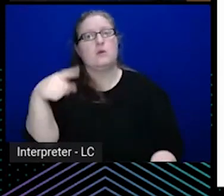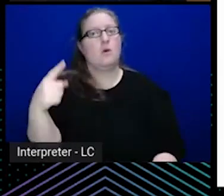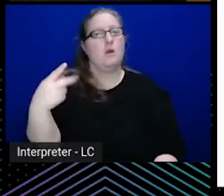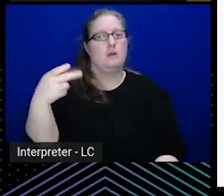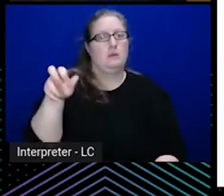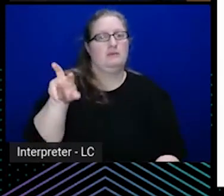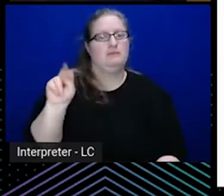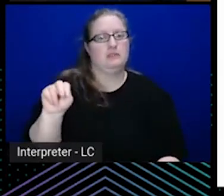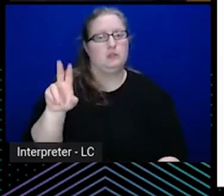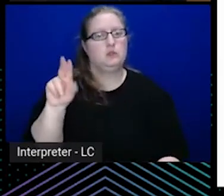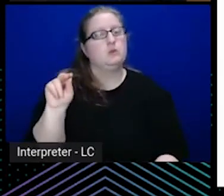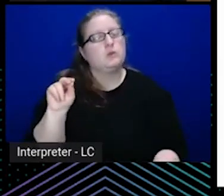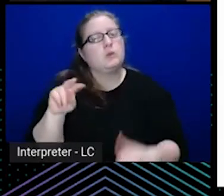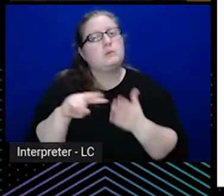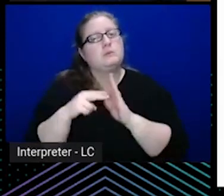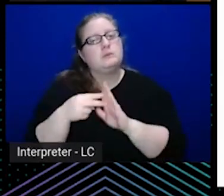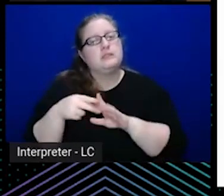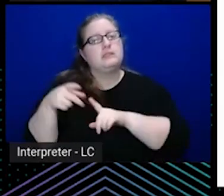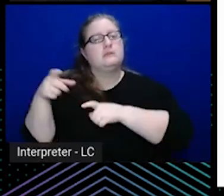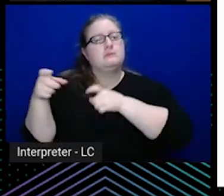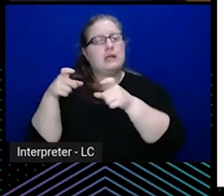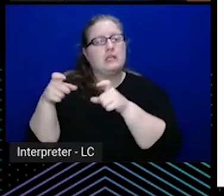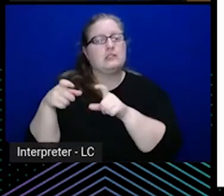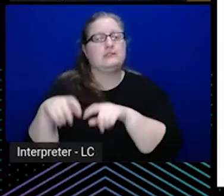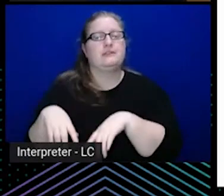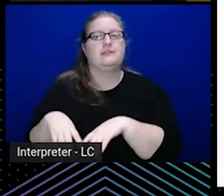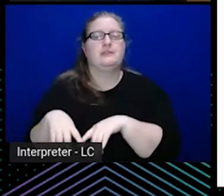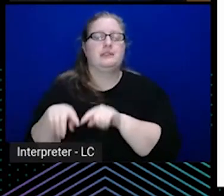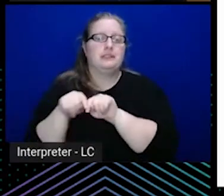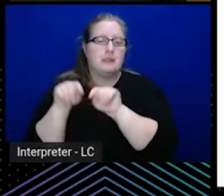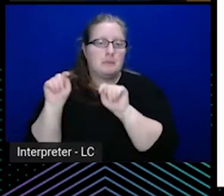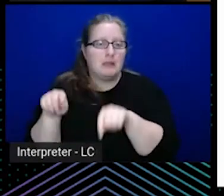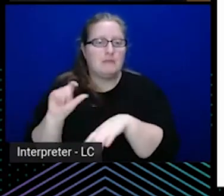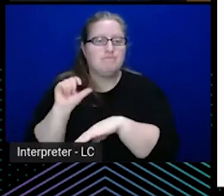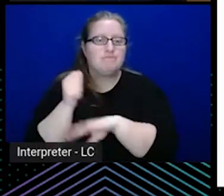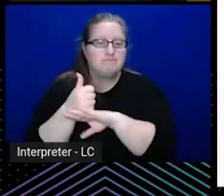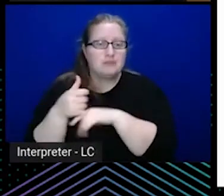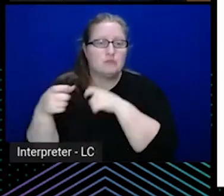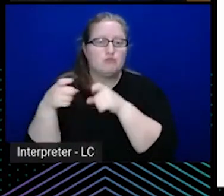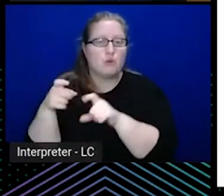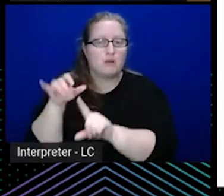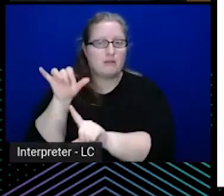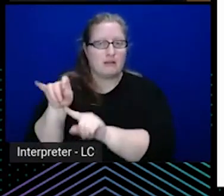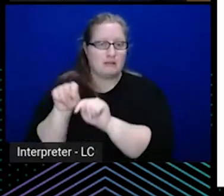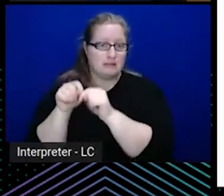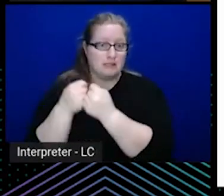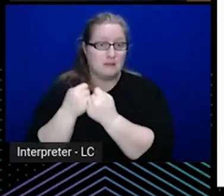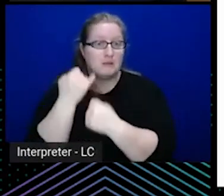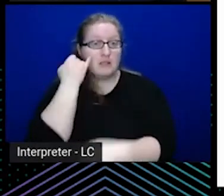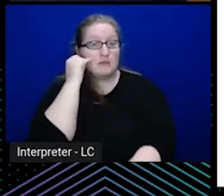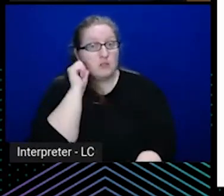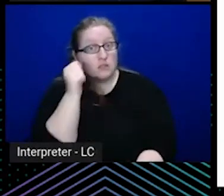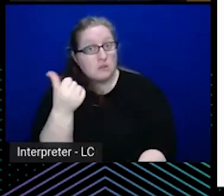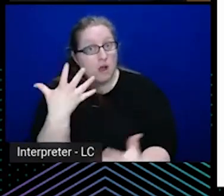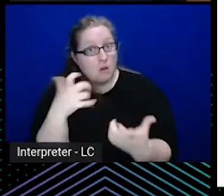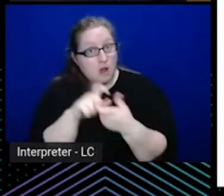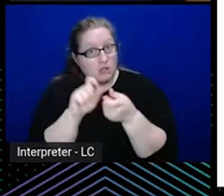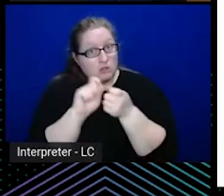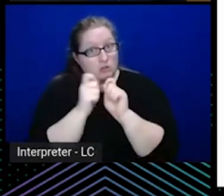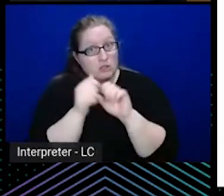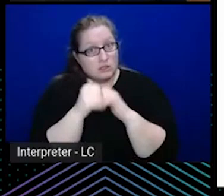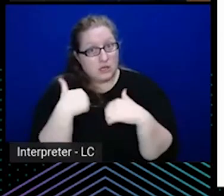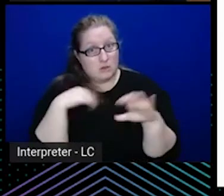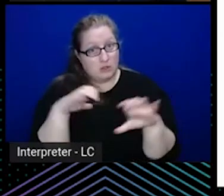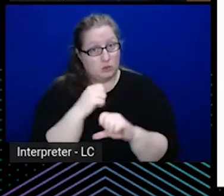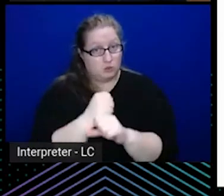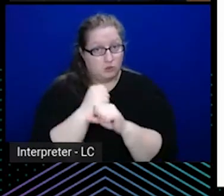means it gets managed and templated and controlled by the infrastructure team. If tomorrow I want to change the way I do security login, the way